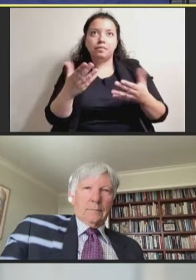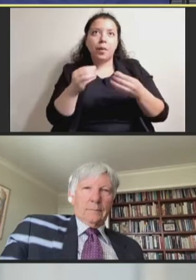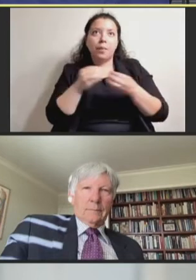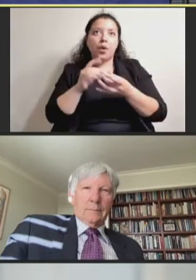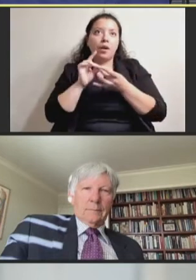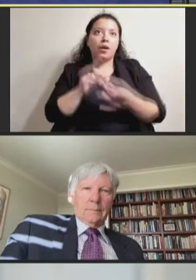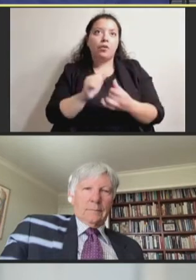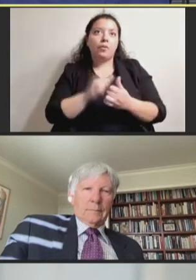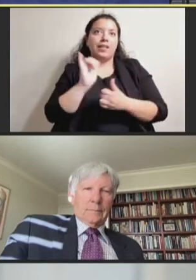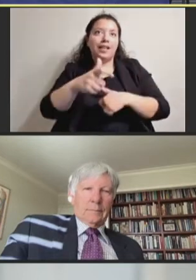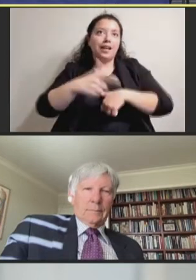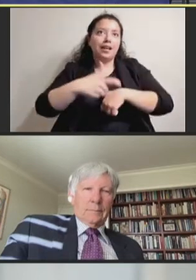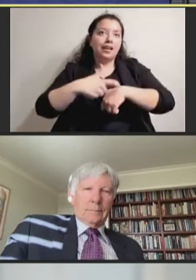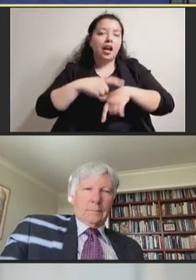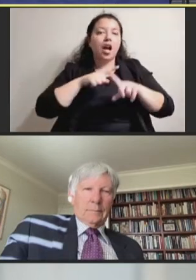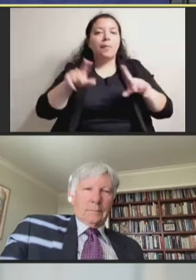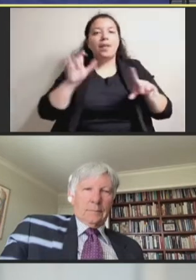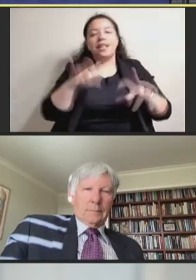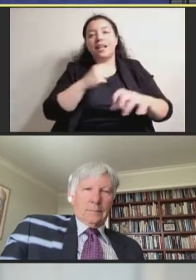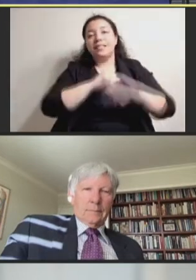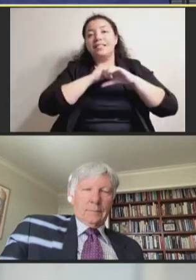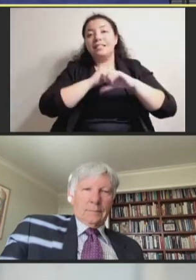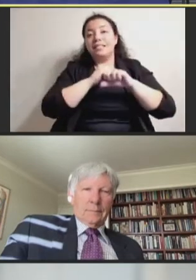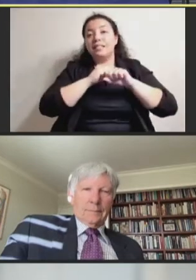the safety profile did not change.